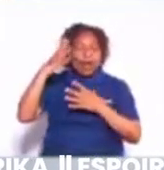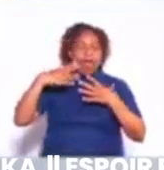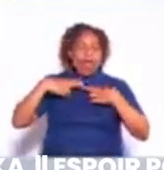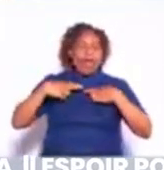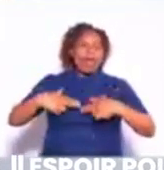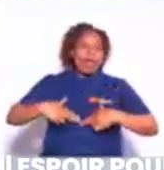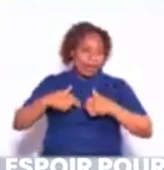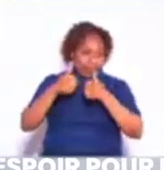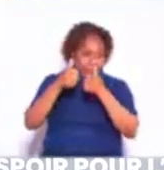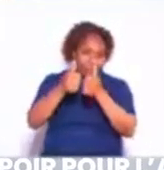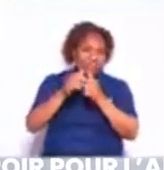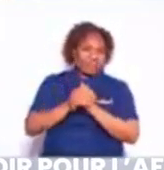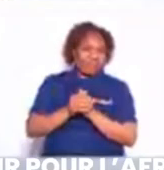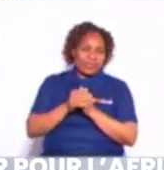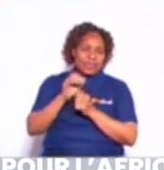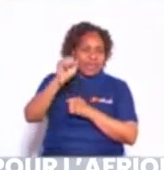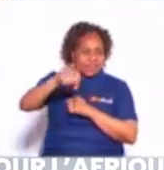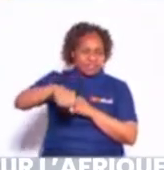Yes.